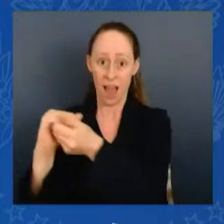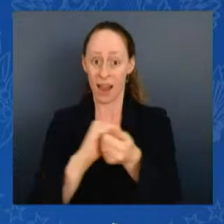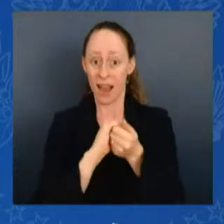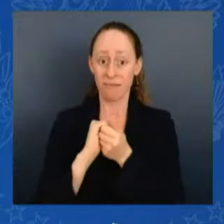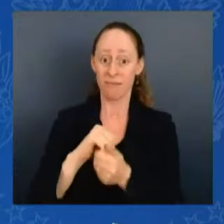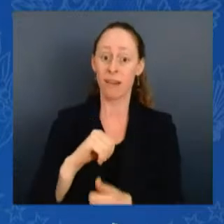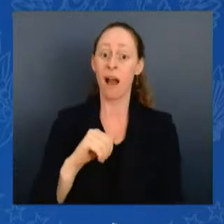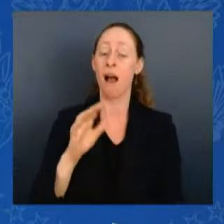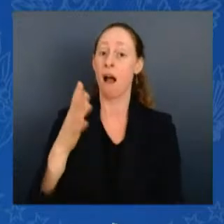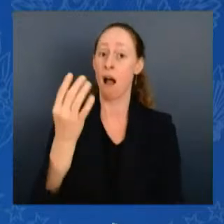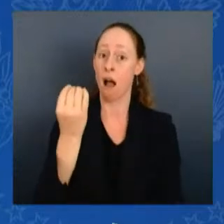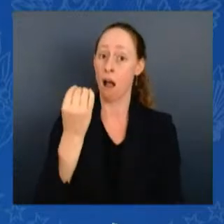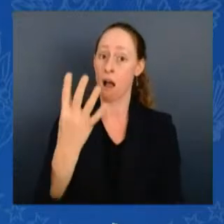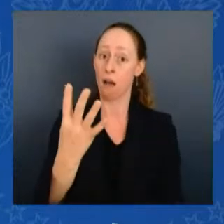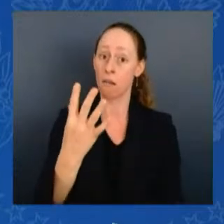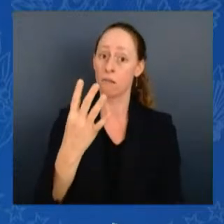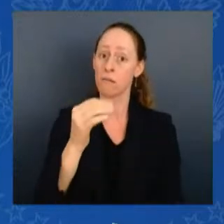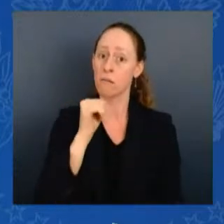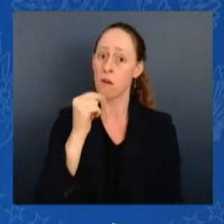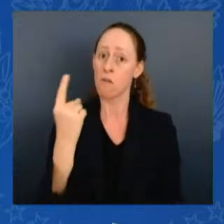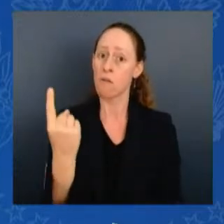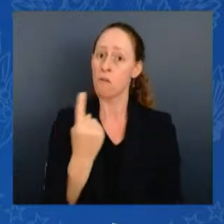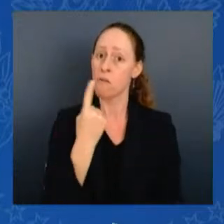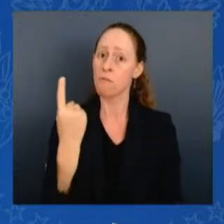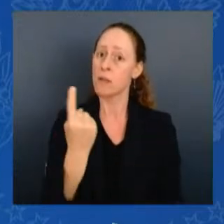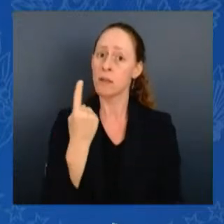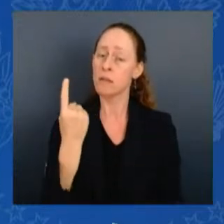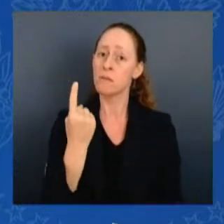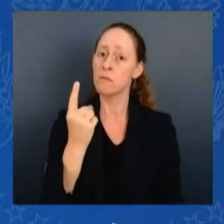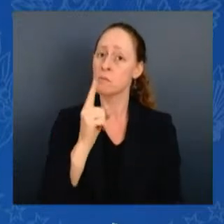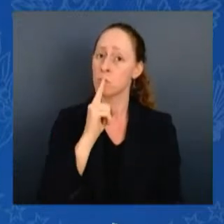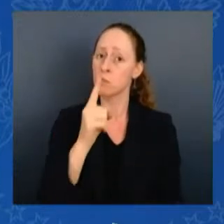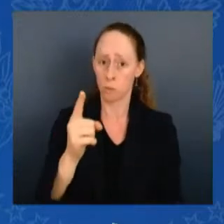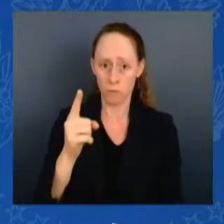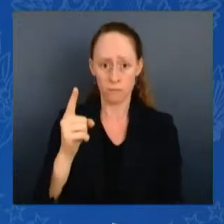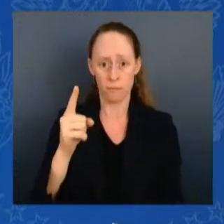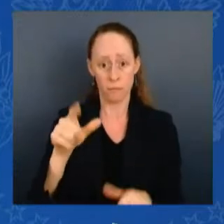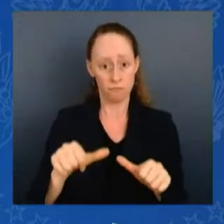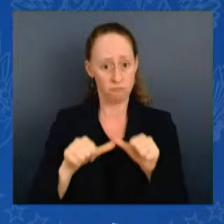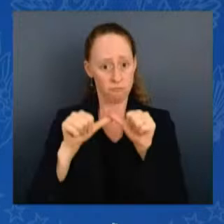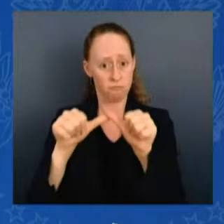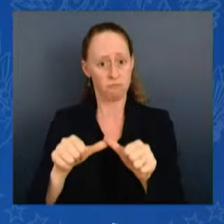lasting. That honor belonged to the Delian